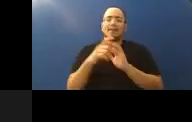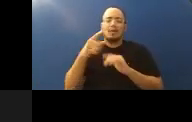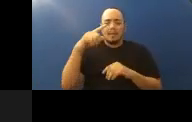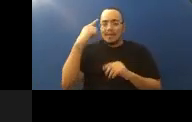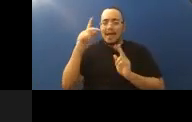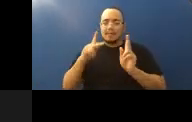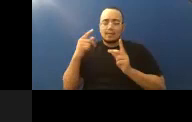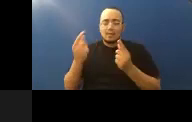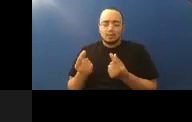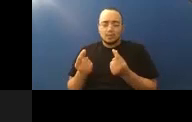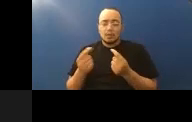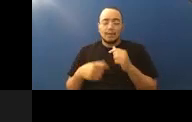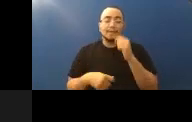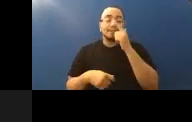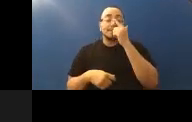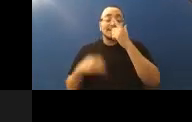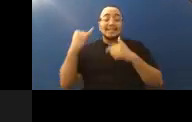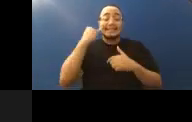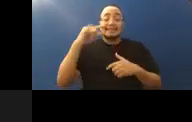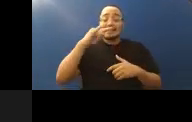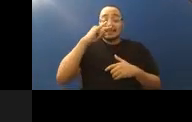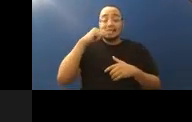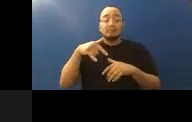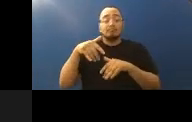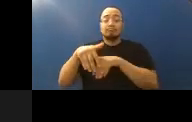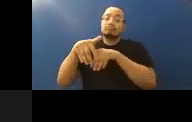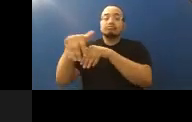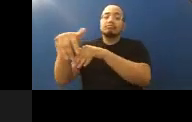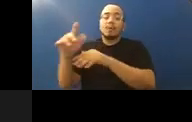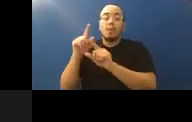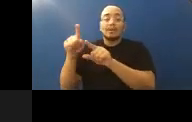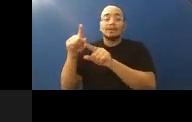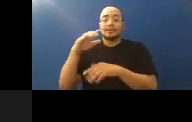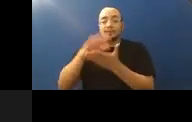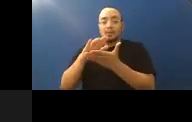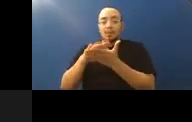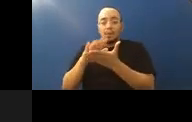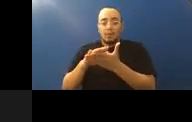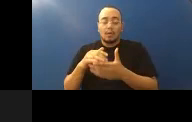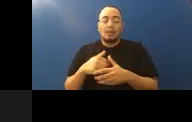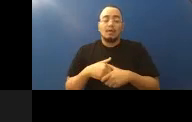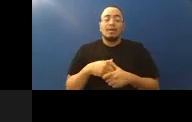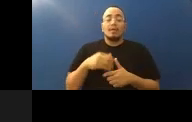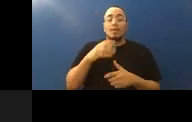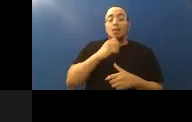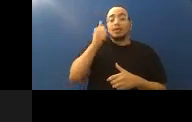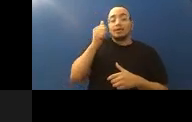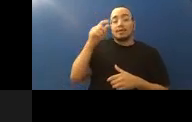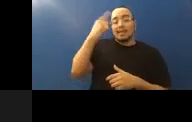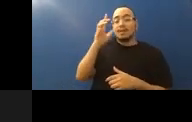do when the kids were on their way to school. You know, a bunch of the older Black folks, a bunch of the older Black women,